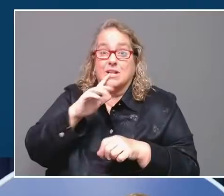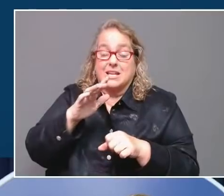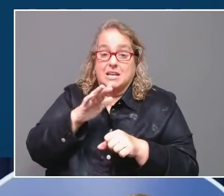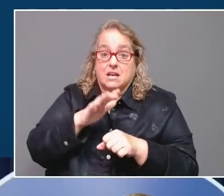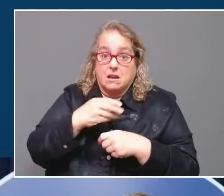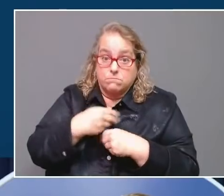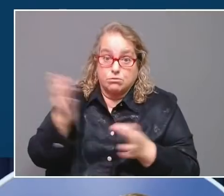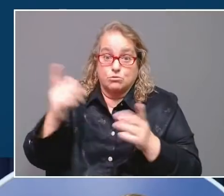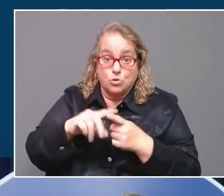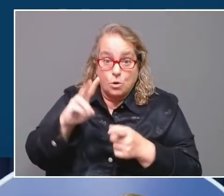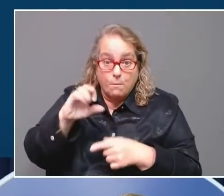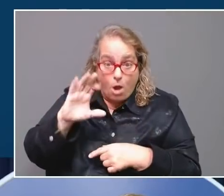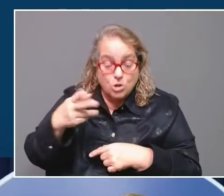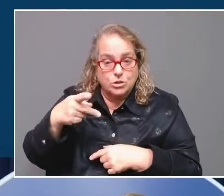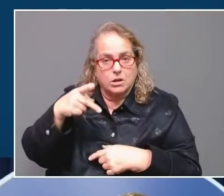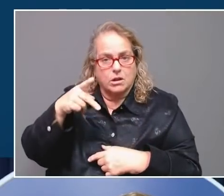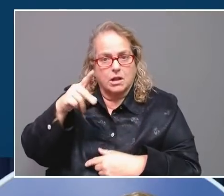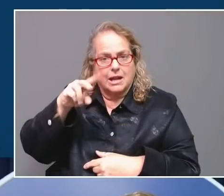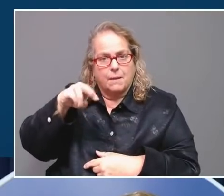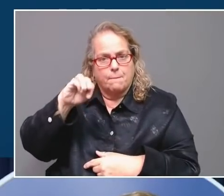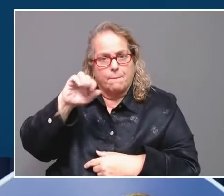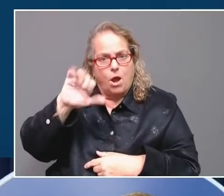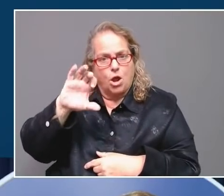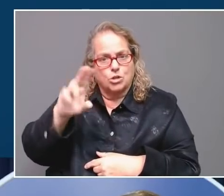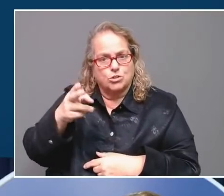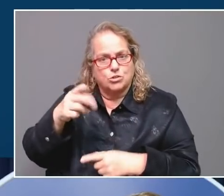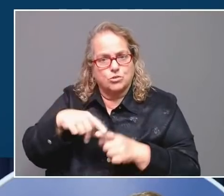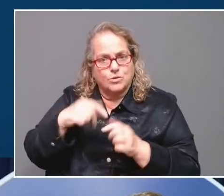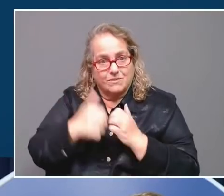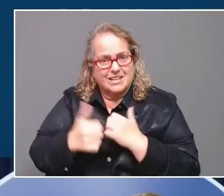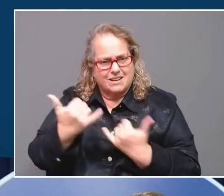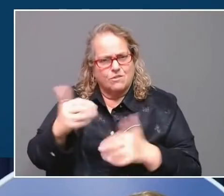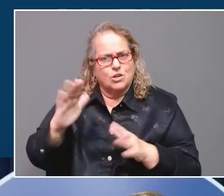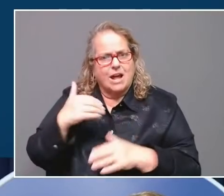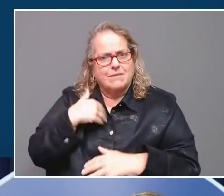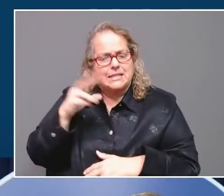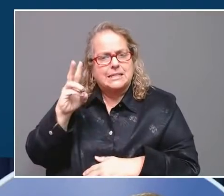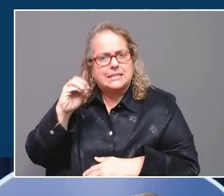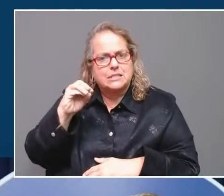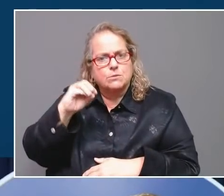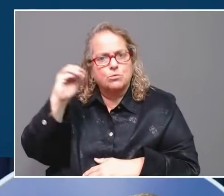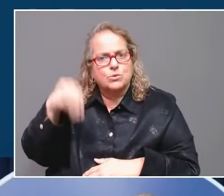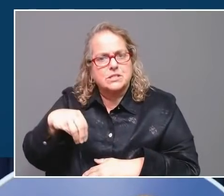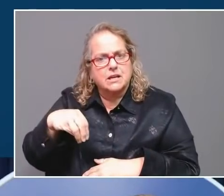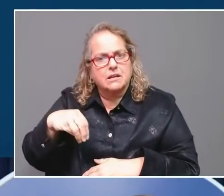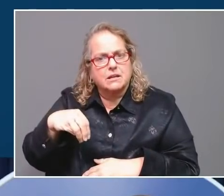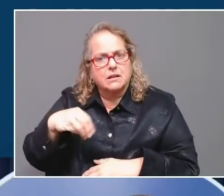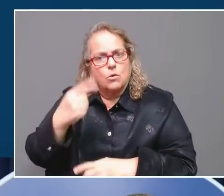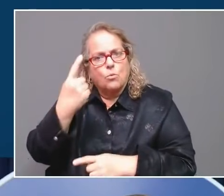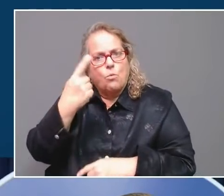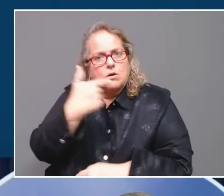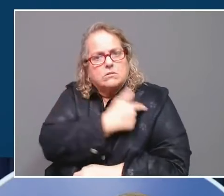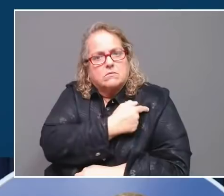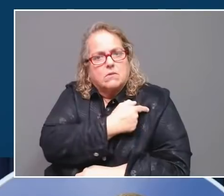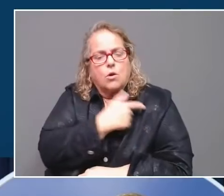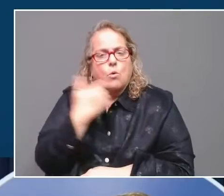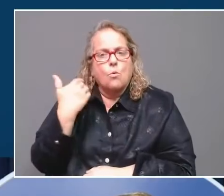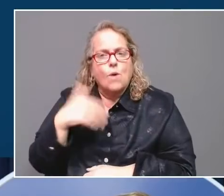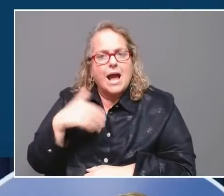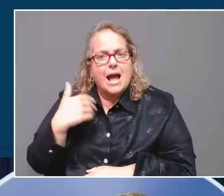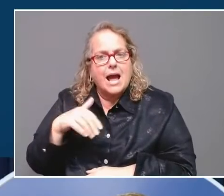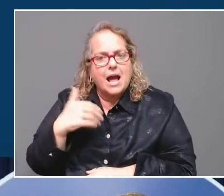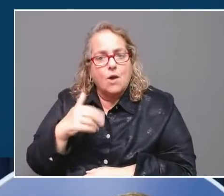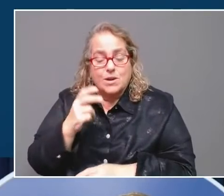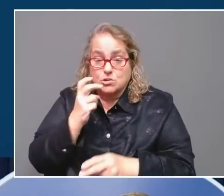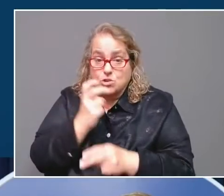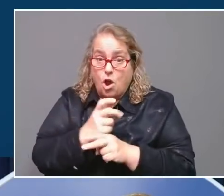got 60% of every man, woman, and child that lives in this state vaccinated. I mean, it's hard when we're fighting death itself, and that's